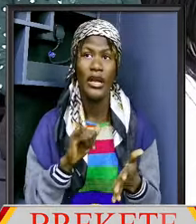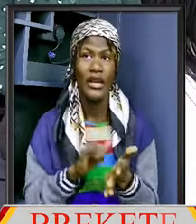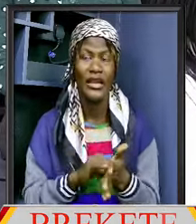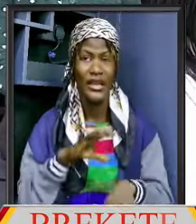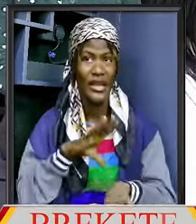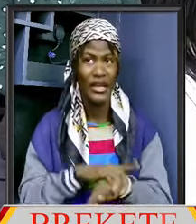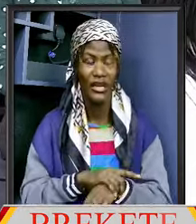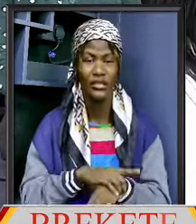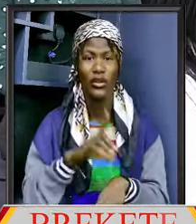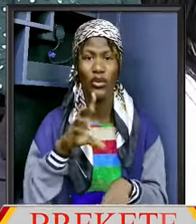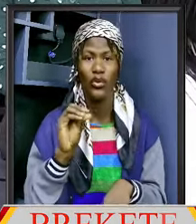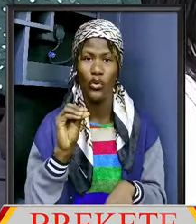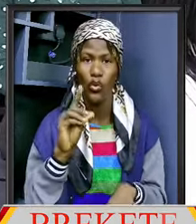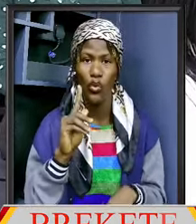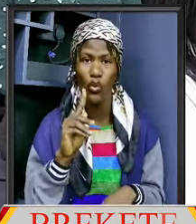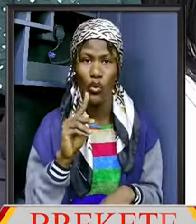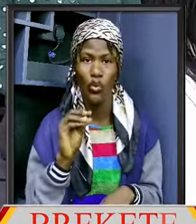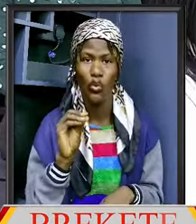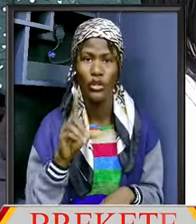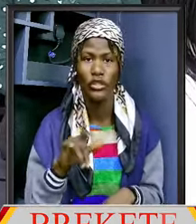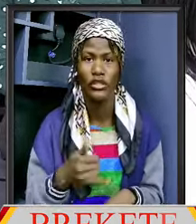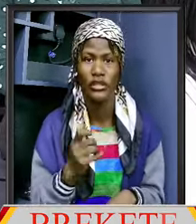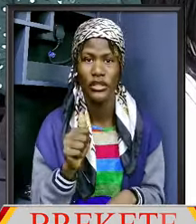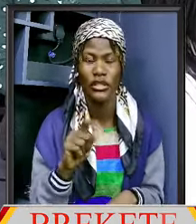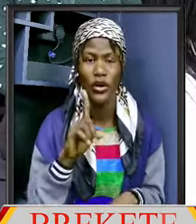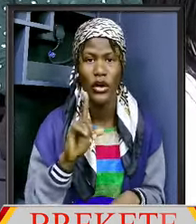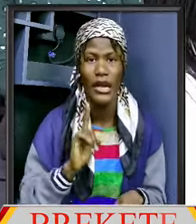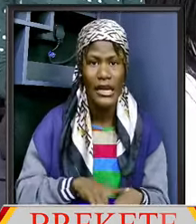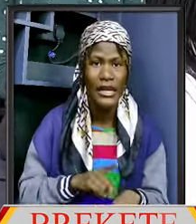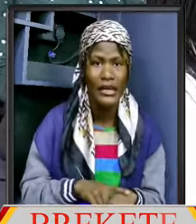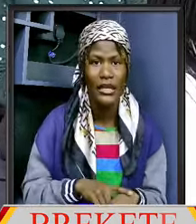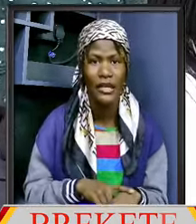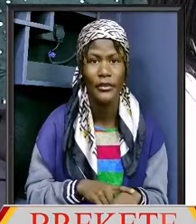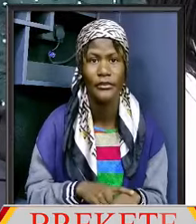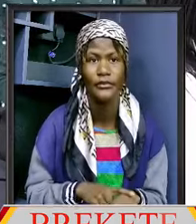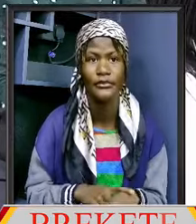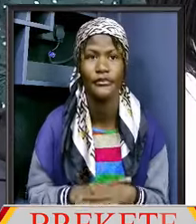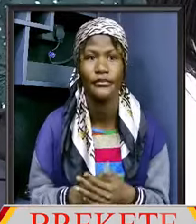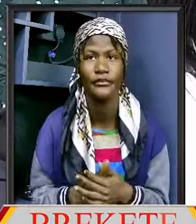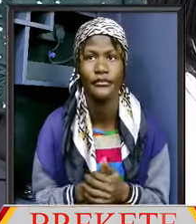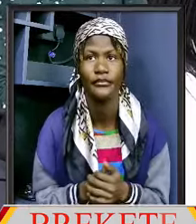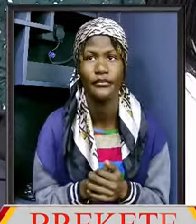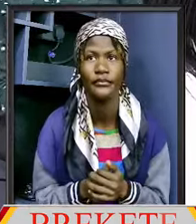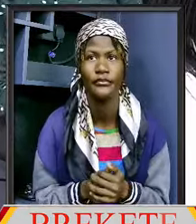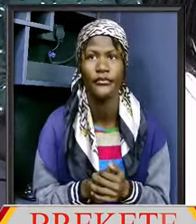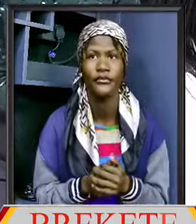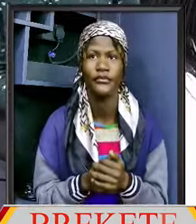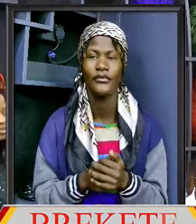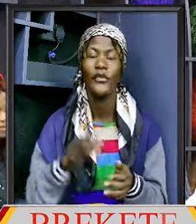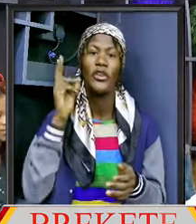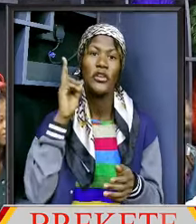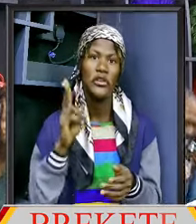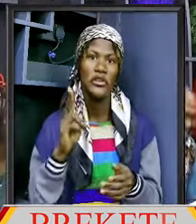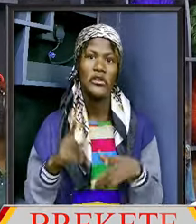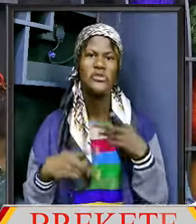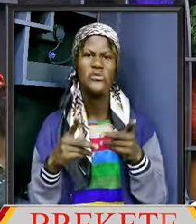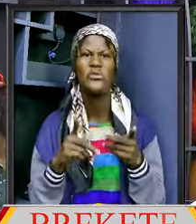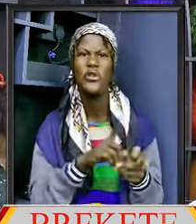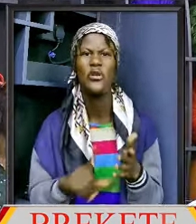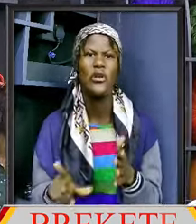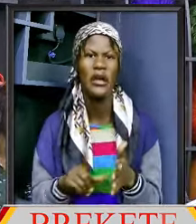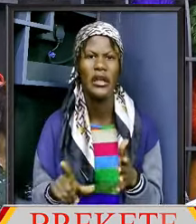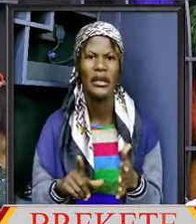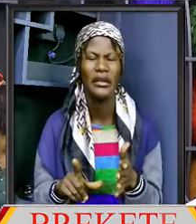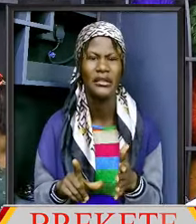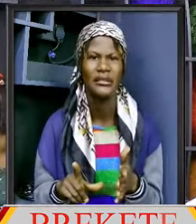for local jail one time. Where don't they do case they win self? Now in the win lawyers. In the win lawyers. Where the people